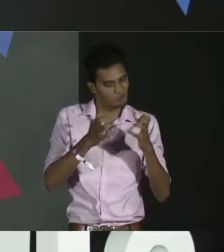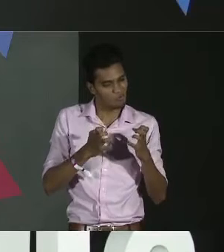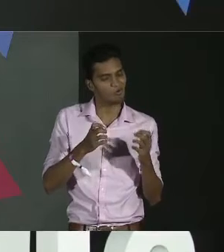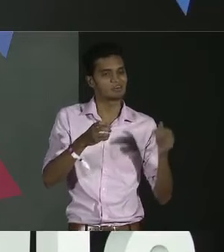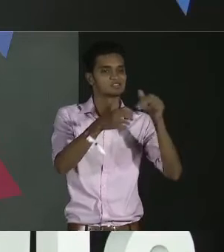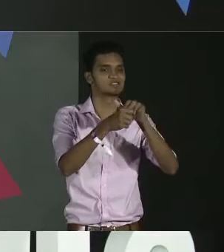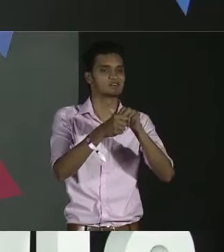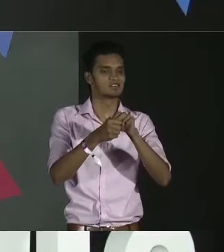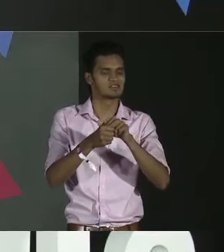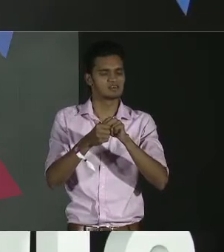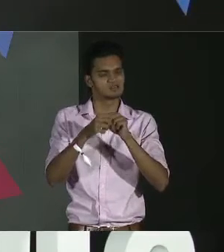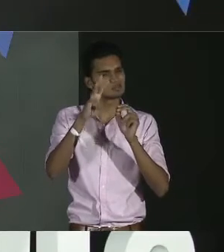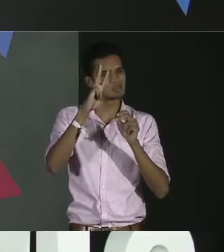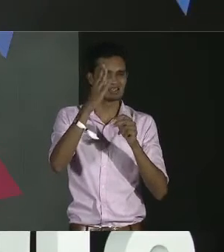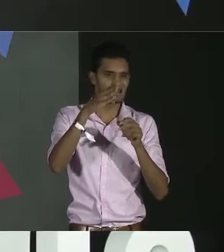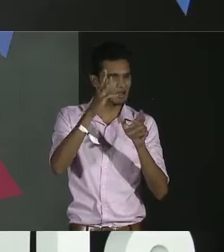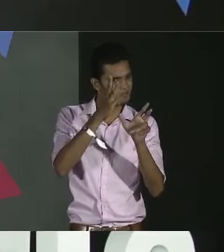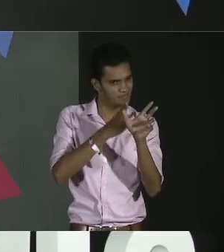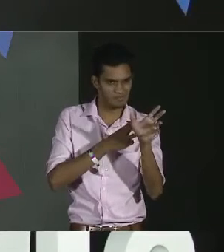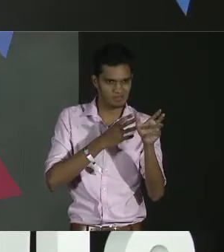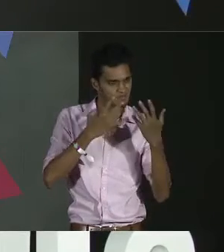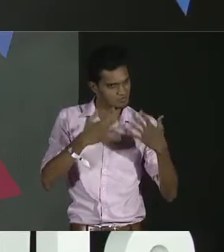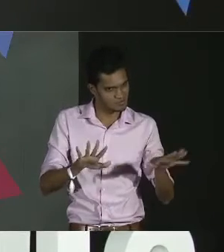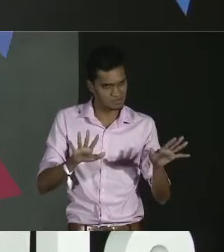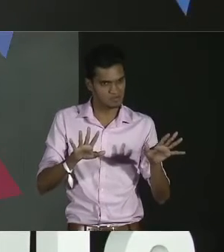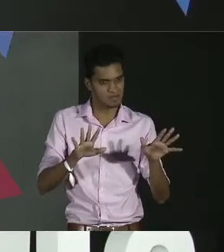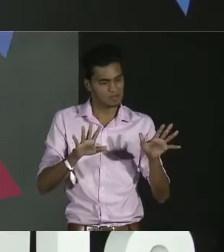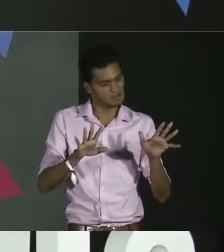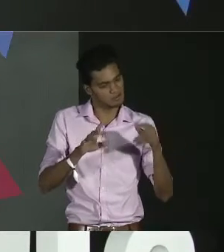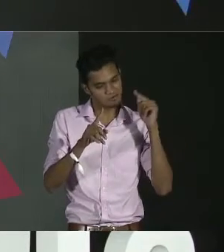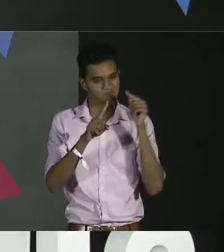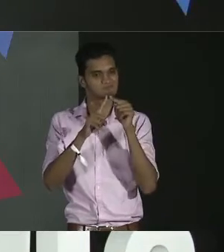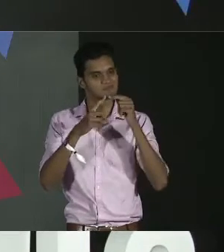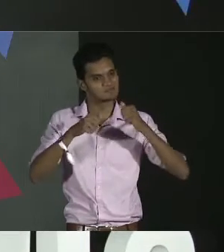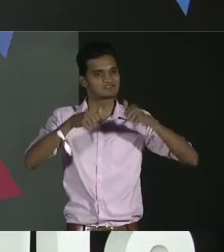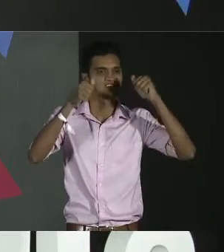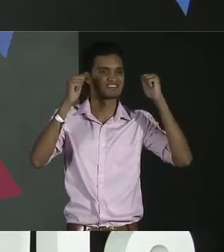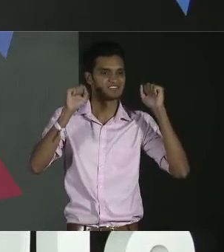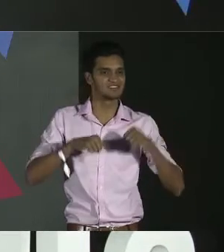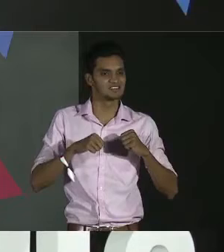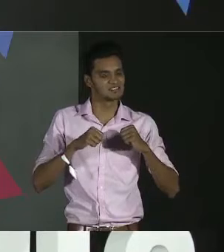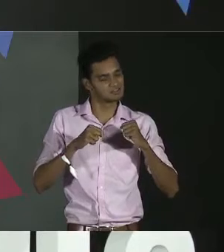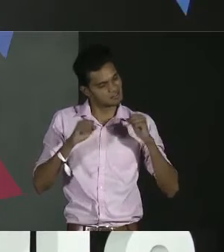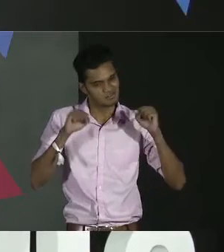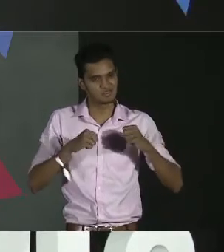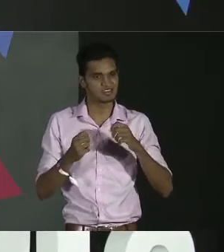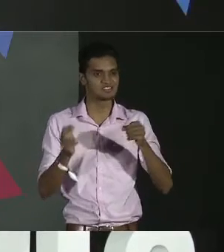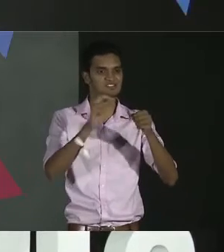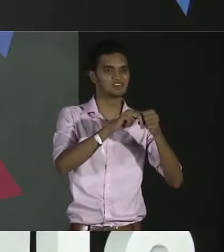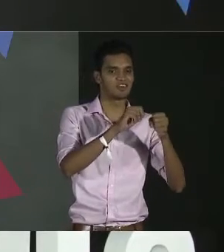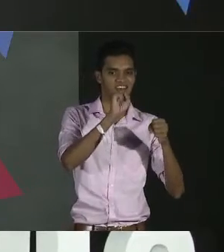After 3.5 years of going through all of that, I finally achieved my goal. I made it back to SAP. I made it back to